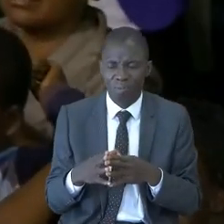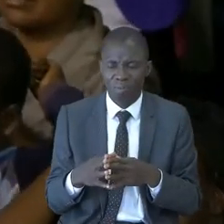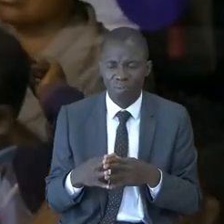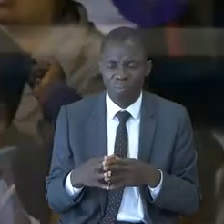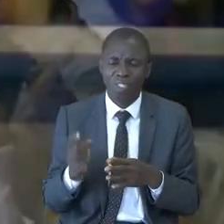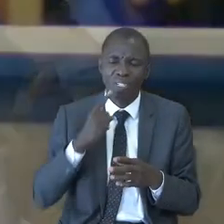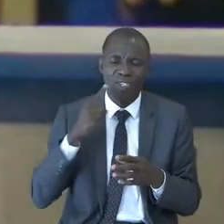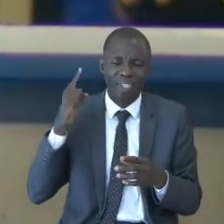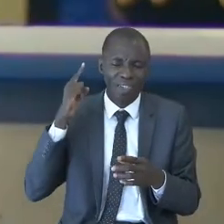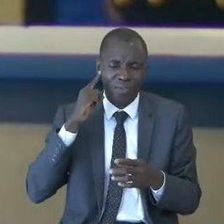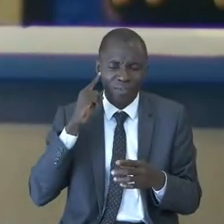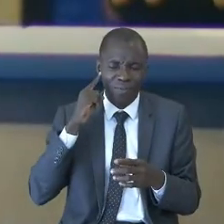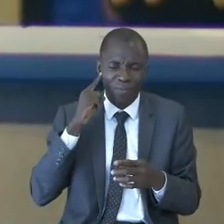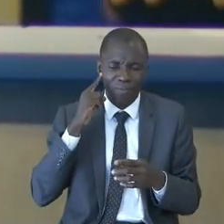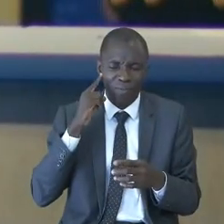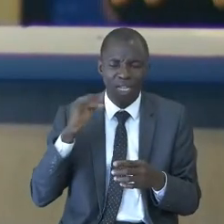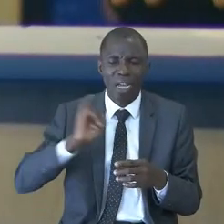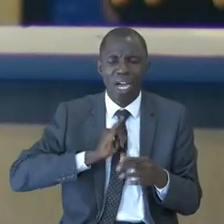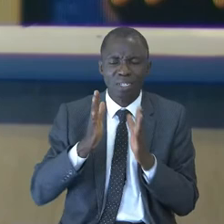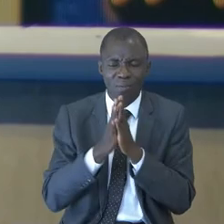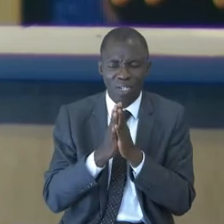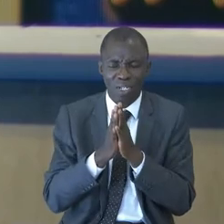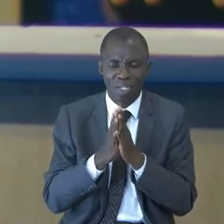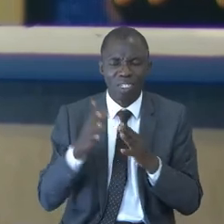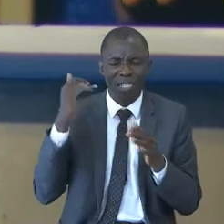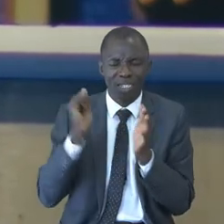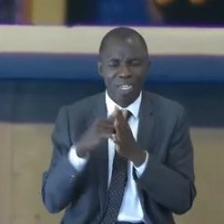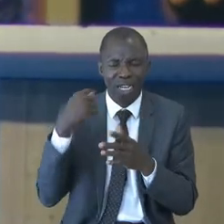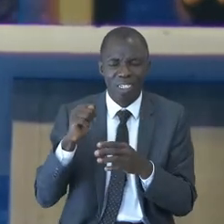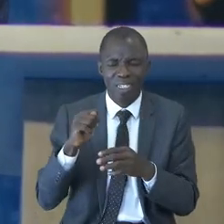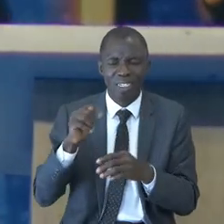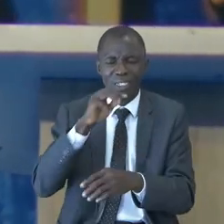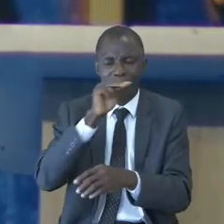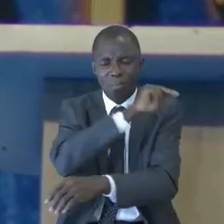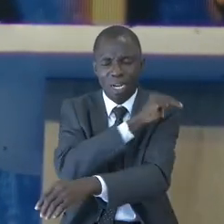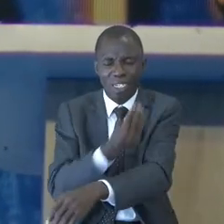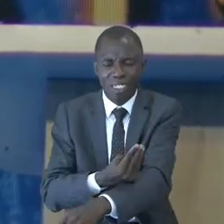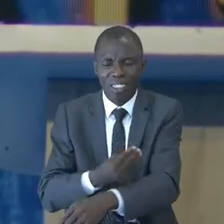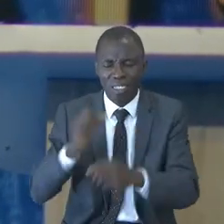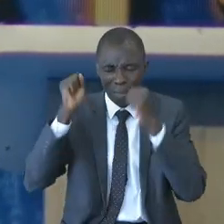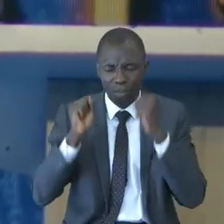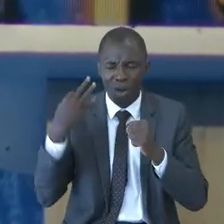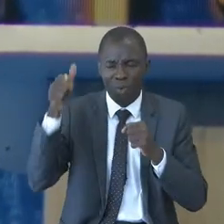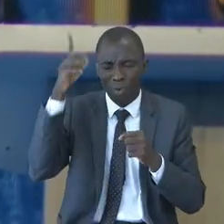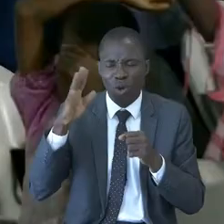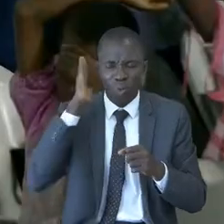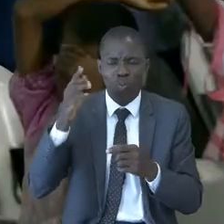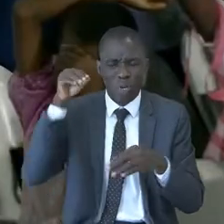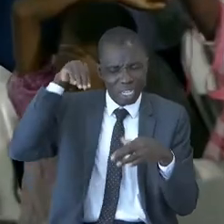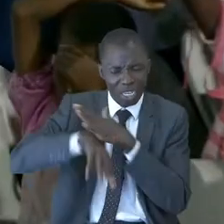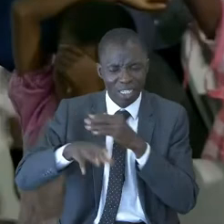Deaf and dumb, I pray that the mighty power of God will come through those